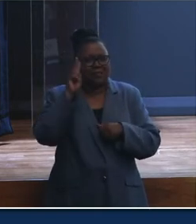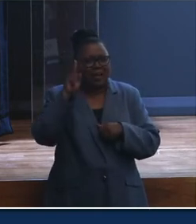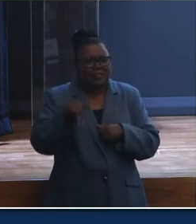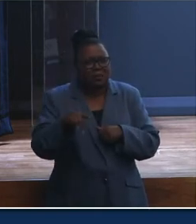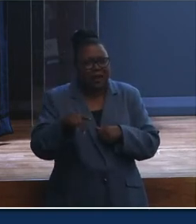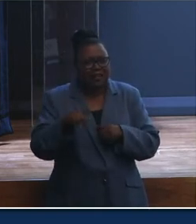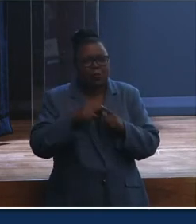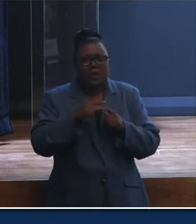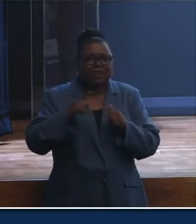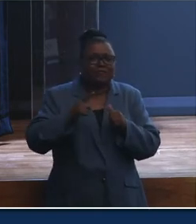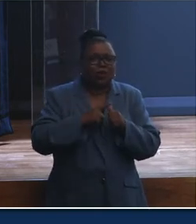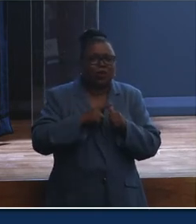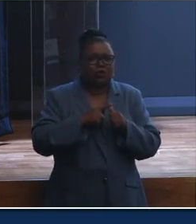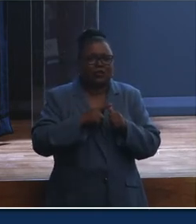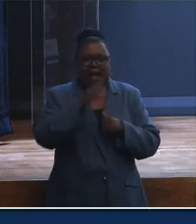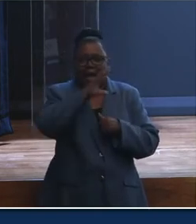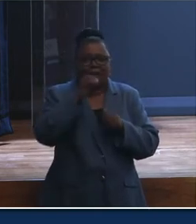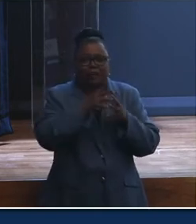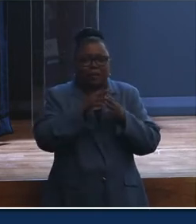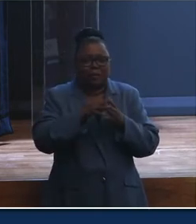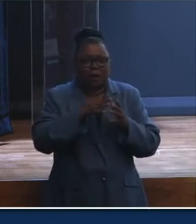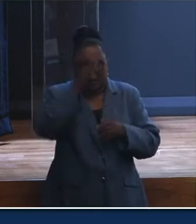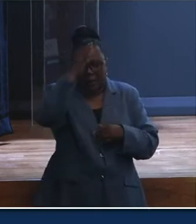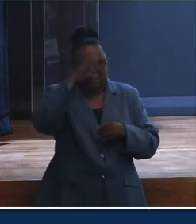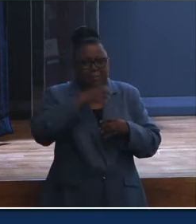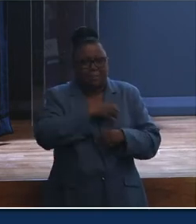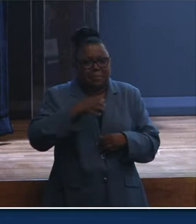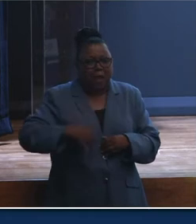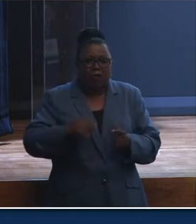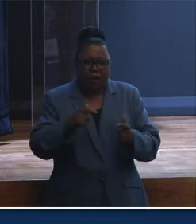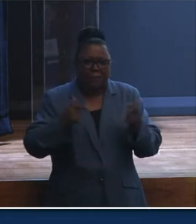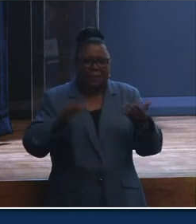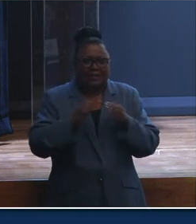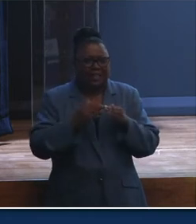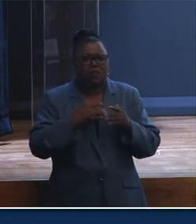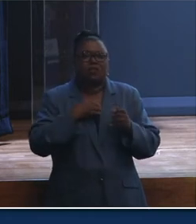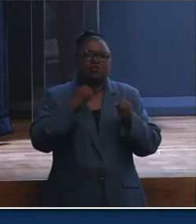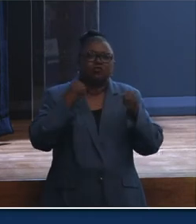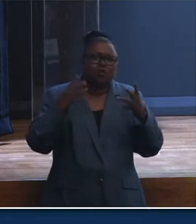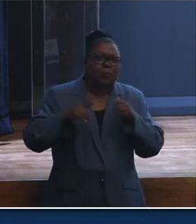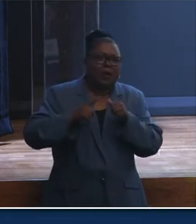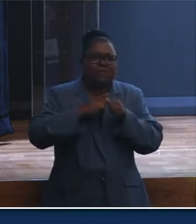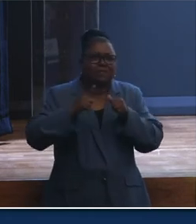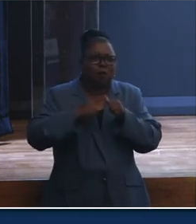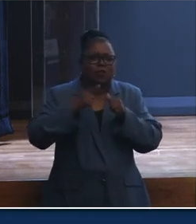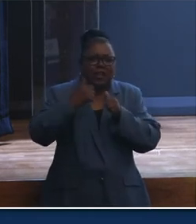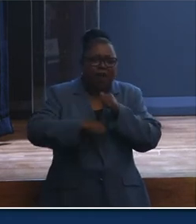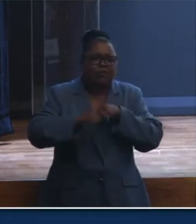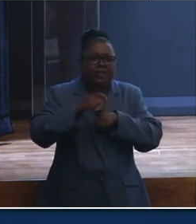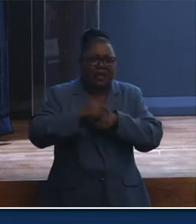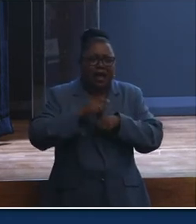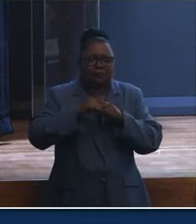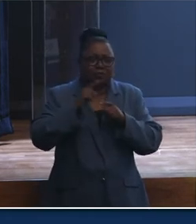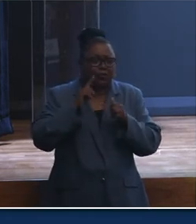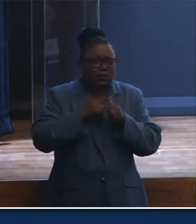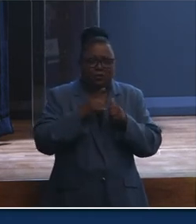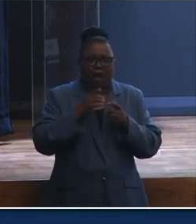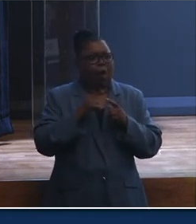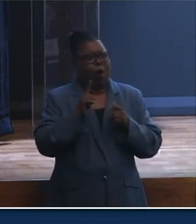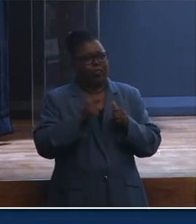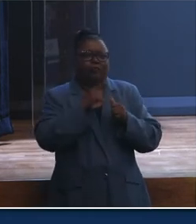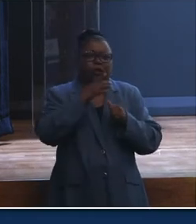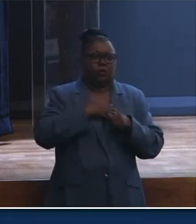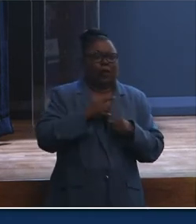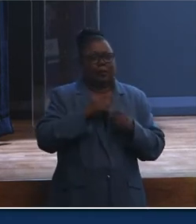president. We have our first African-American mayor of a big city. We have so many firsts. Every time you turn around, it's like, oh, the